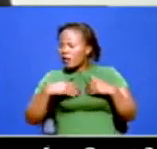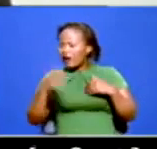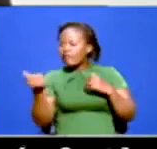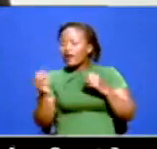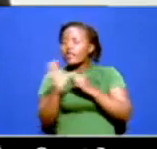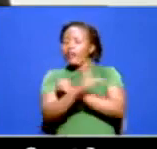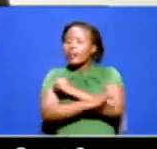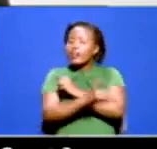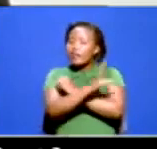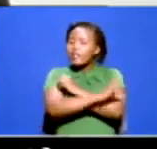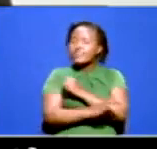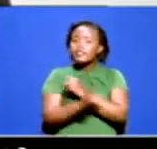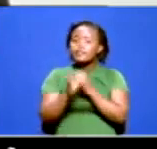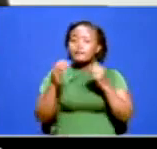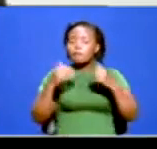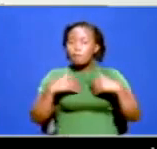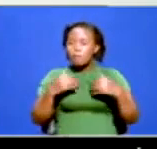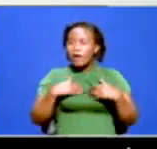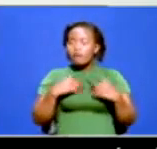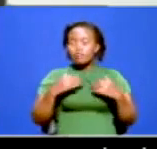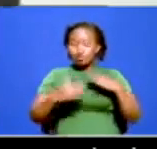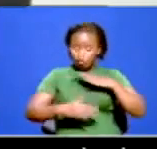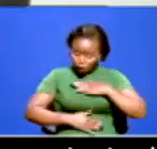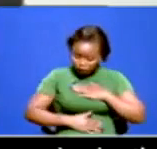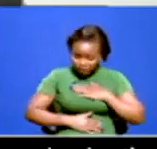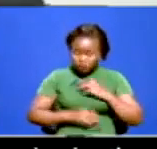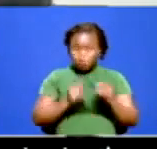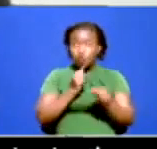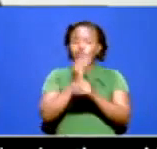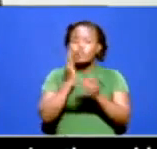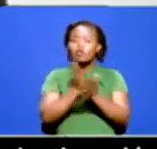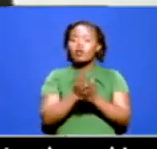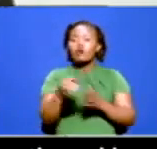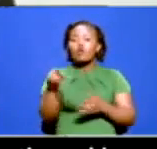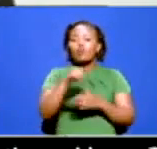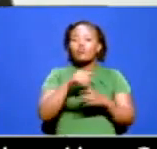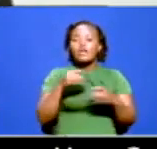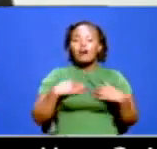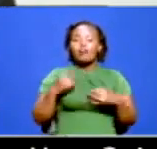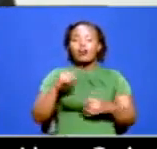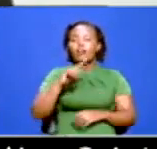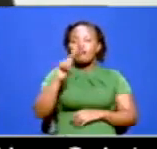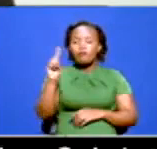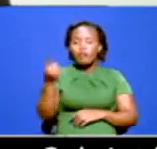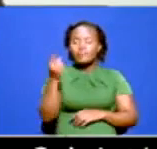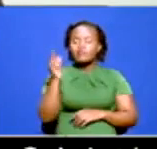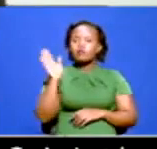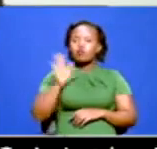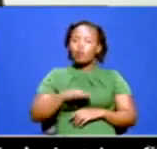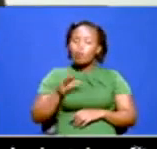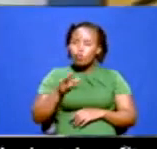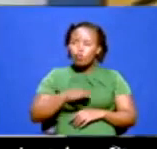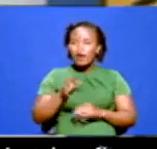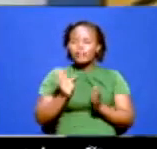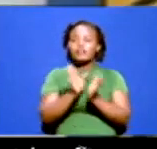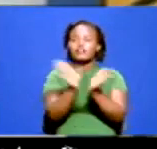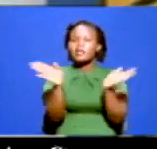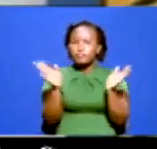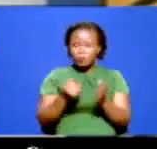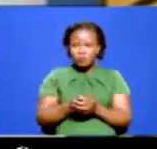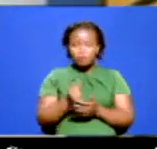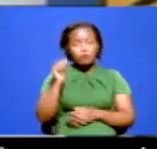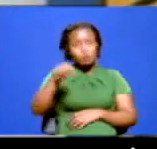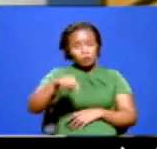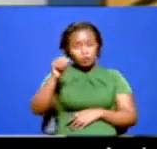know, such honors in the sense that we have the first major general, a lady? Right. Yeah. No, they're there. They're there